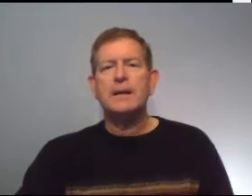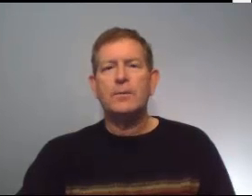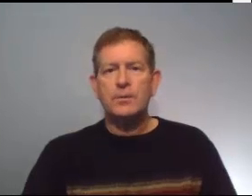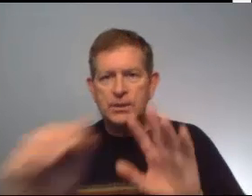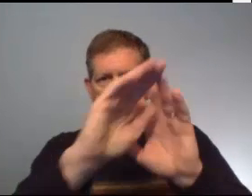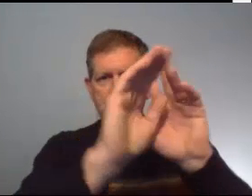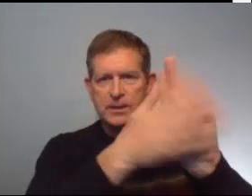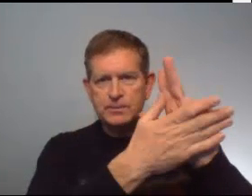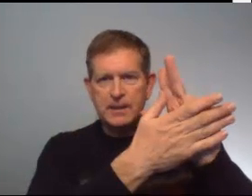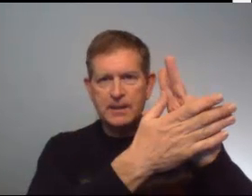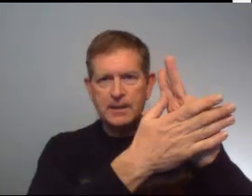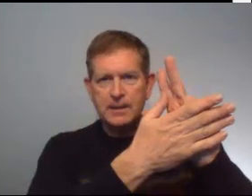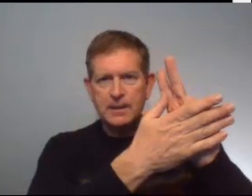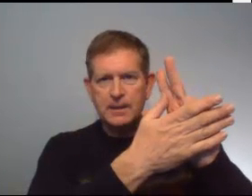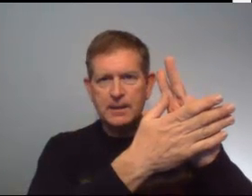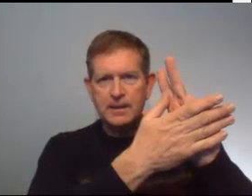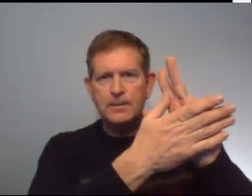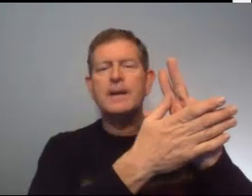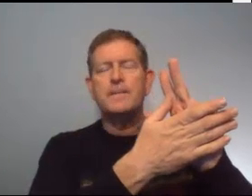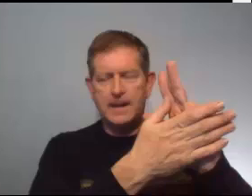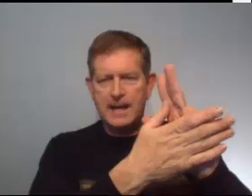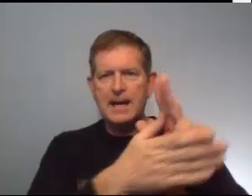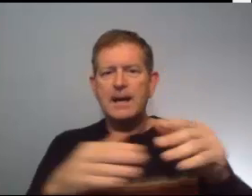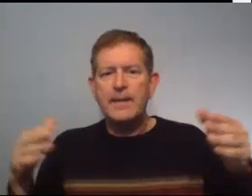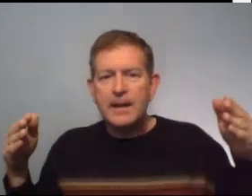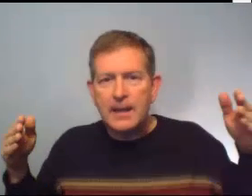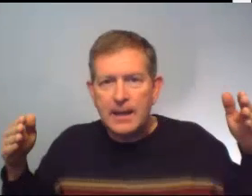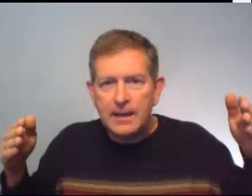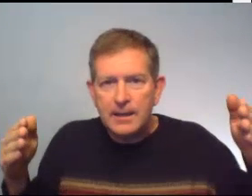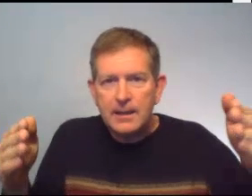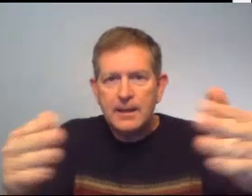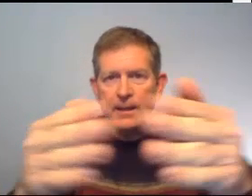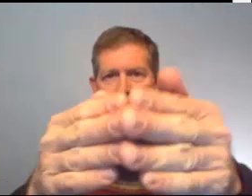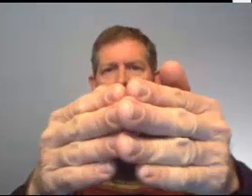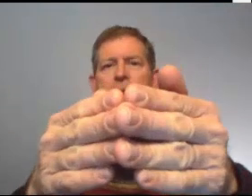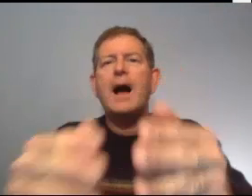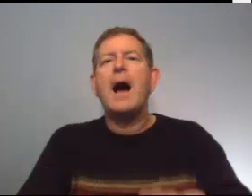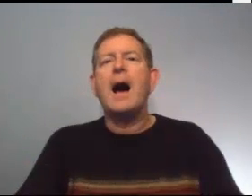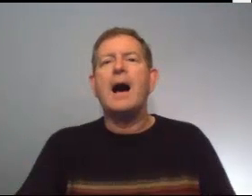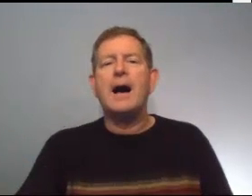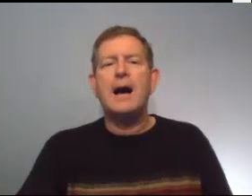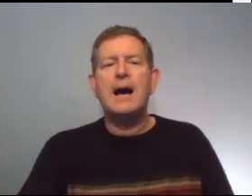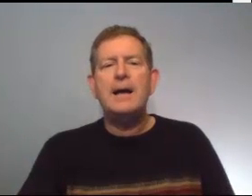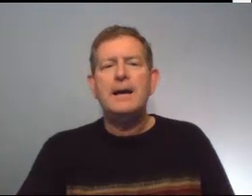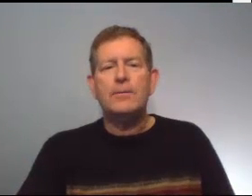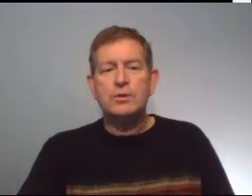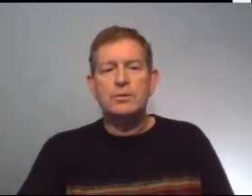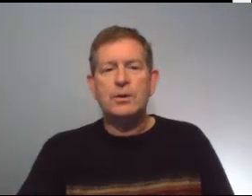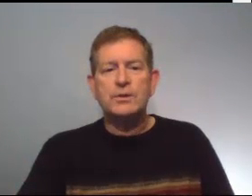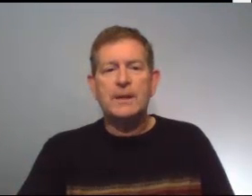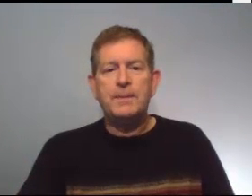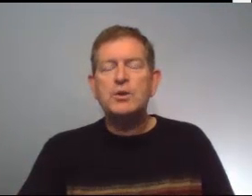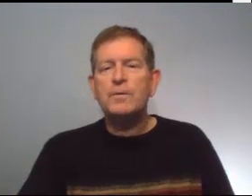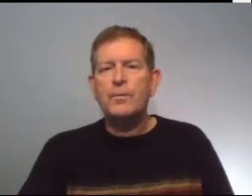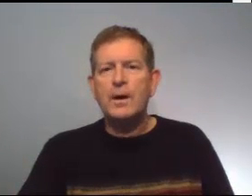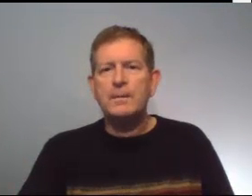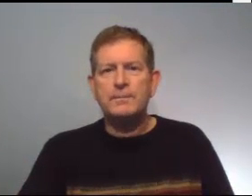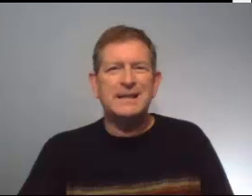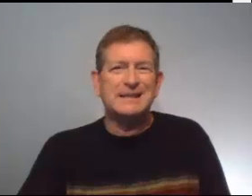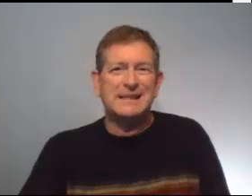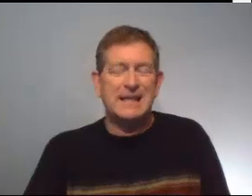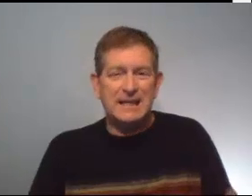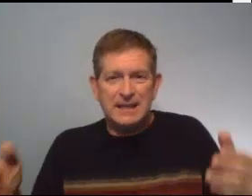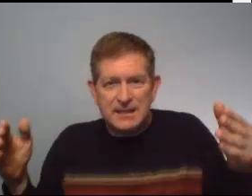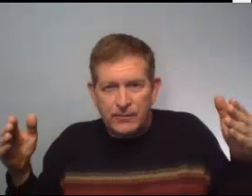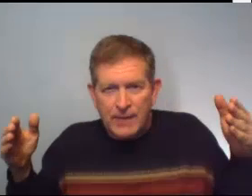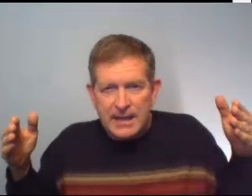Usted, what should this be? Right, va, and then again, a, which you don't see a picture for it,